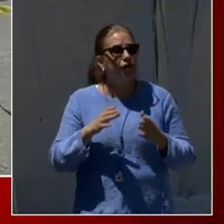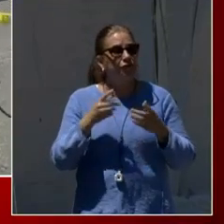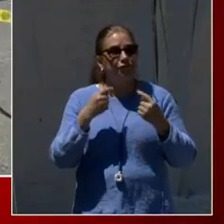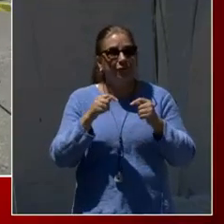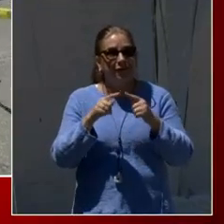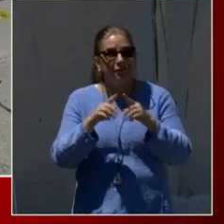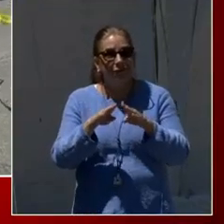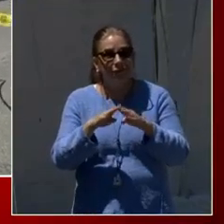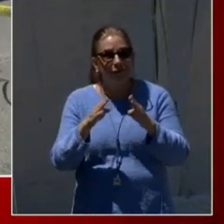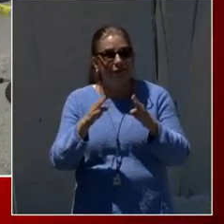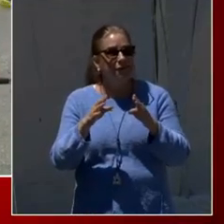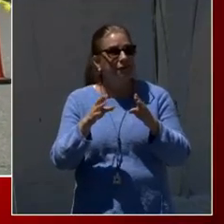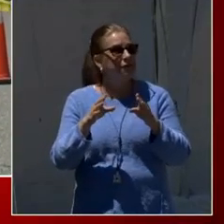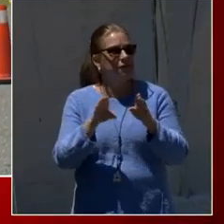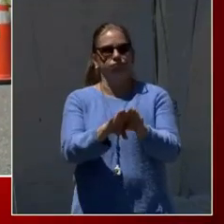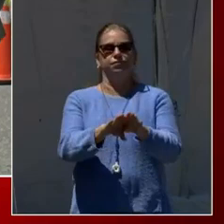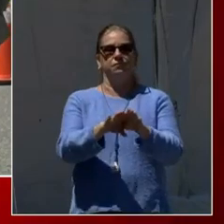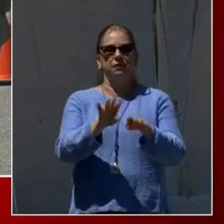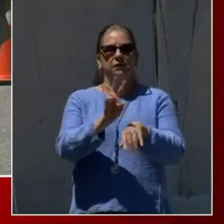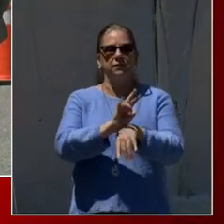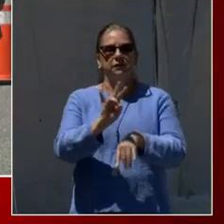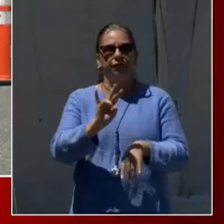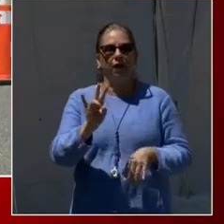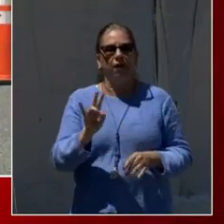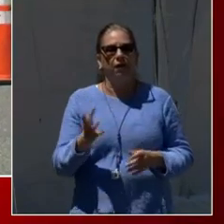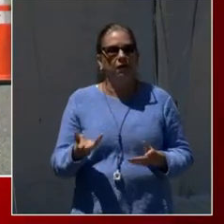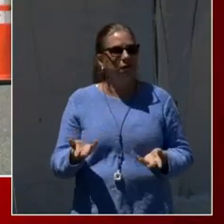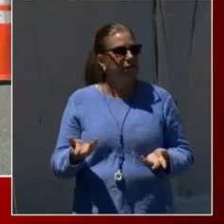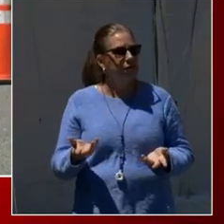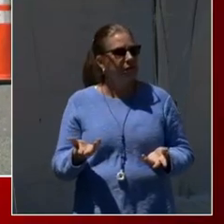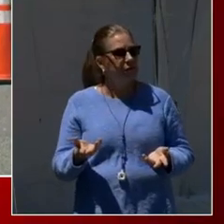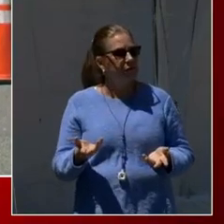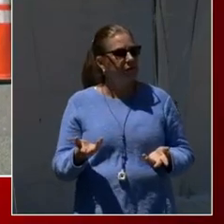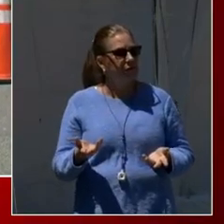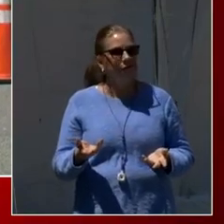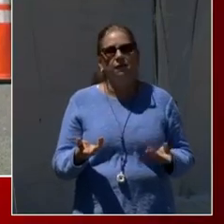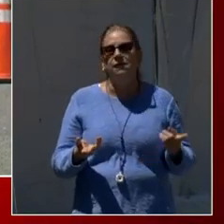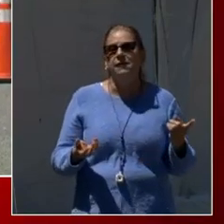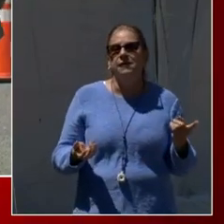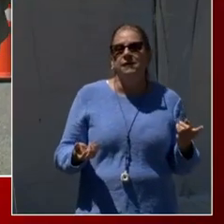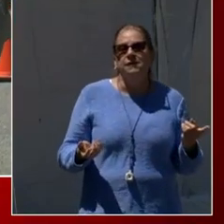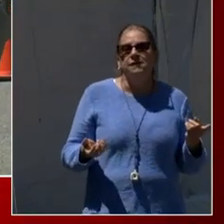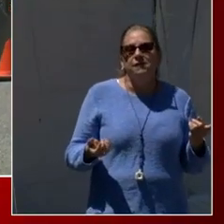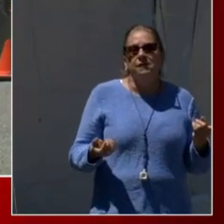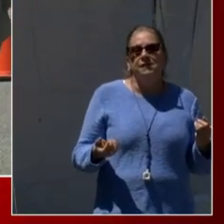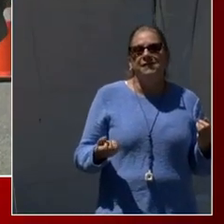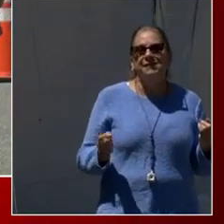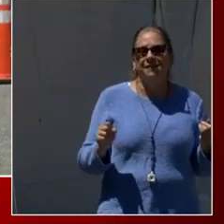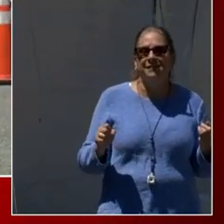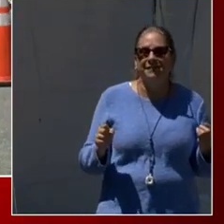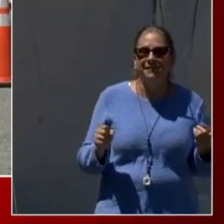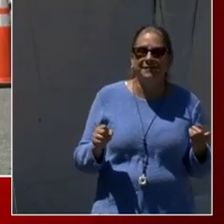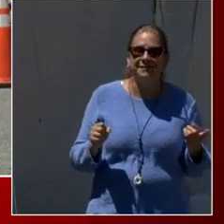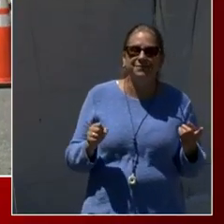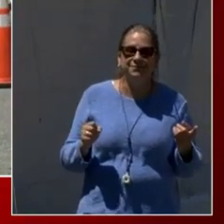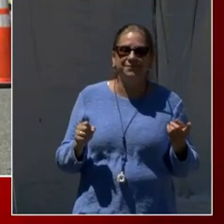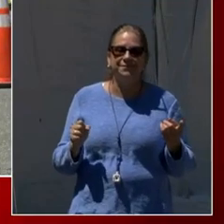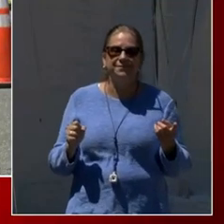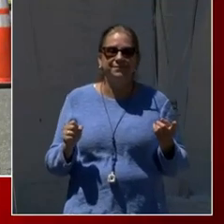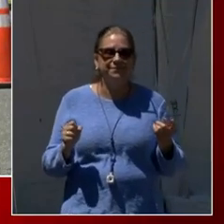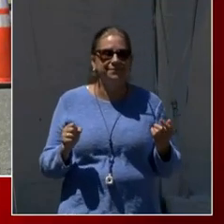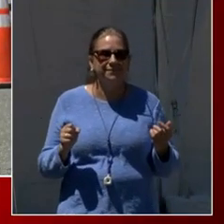so badly right now economically? Well, we're saying, and I think the chief said it best, that we know that this is